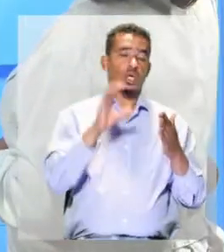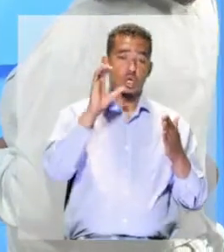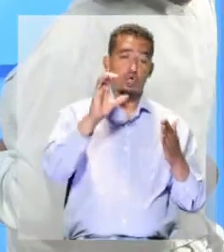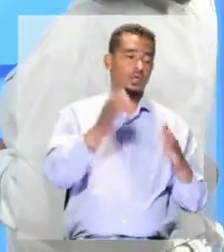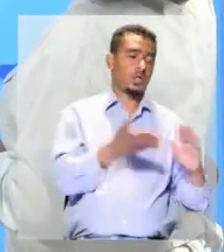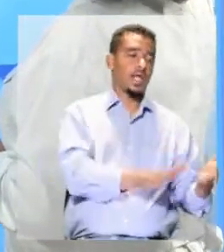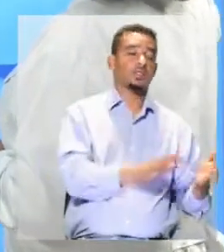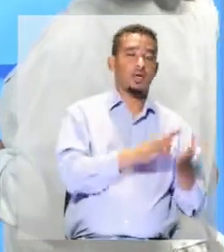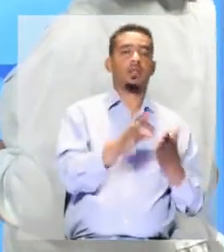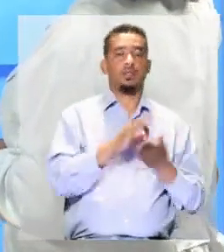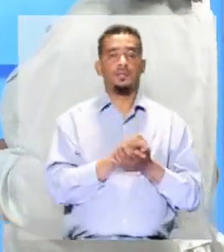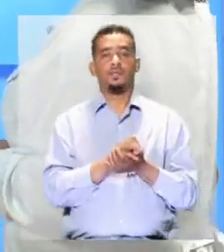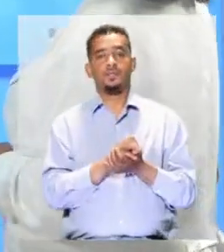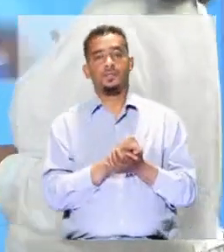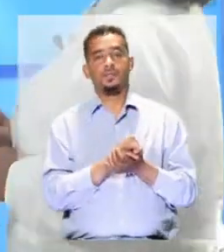days rate.